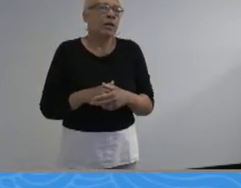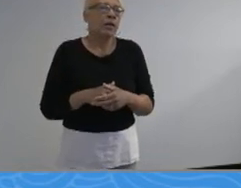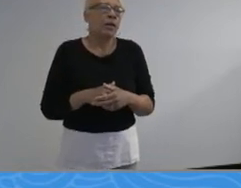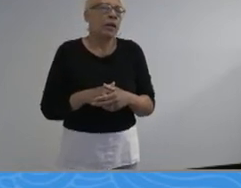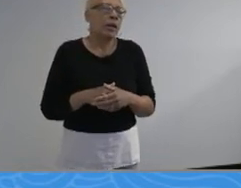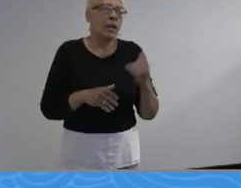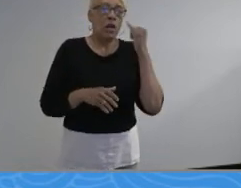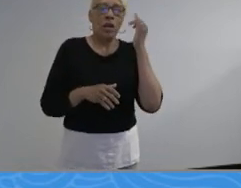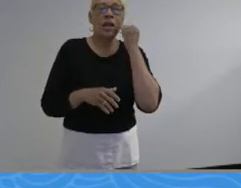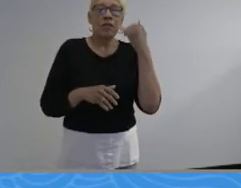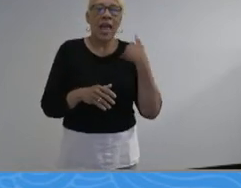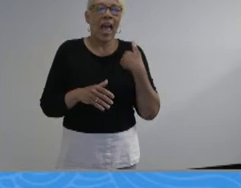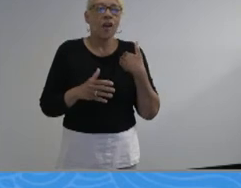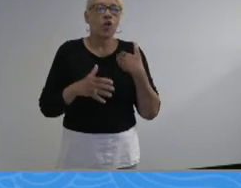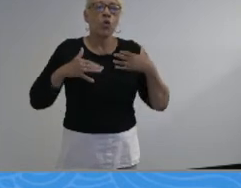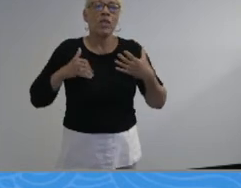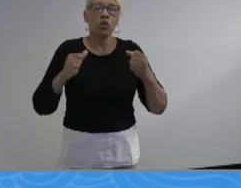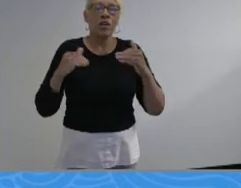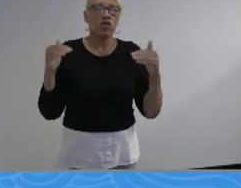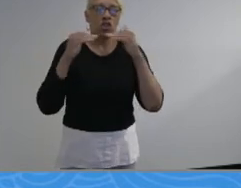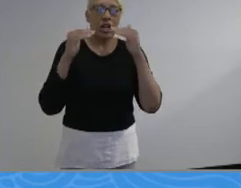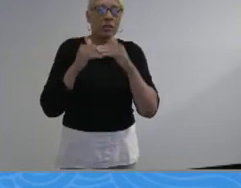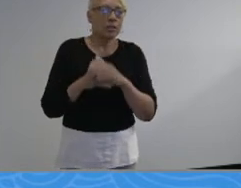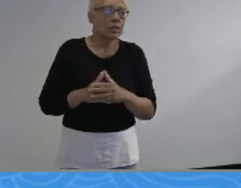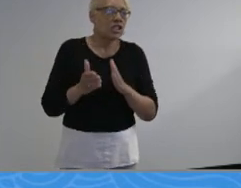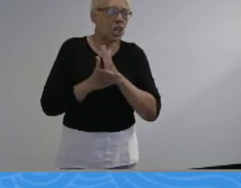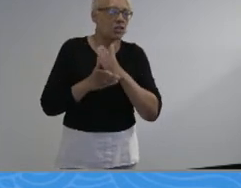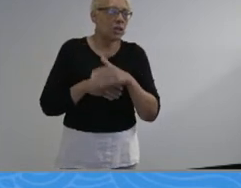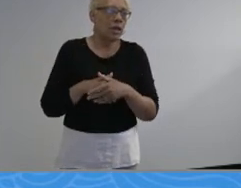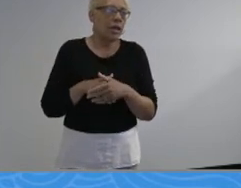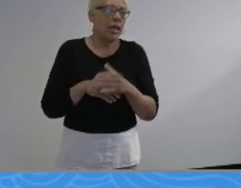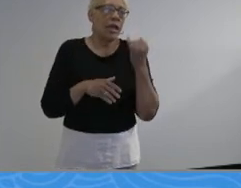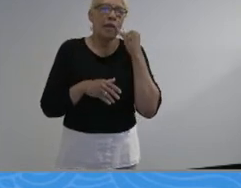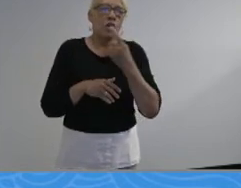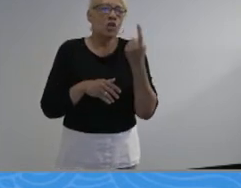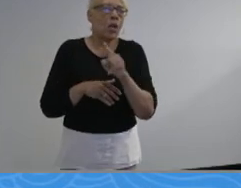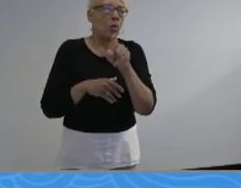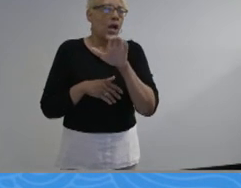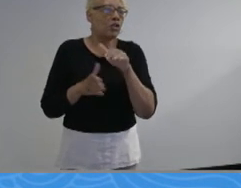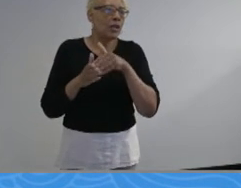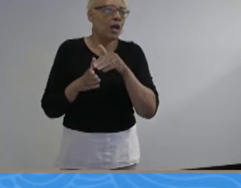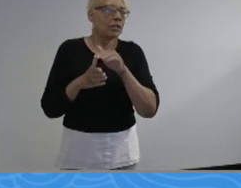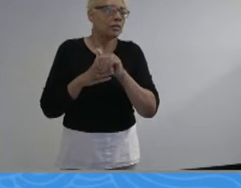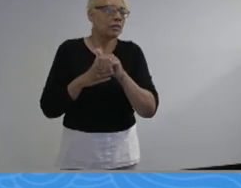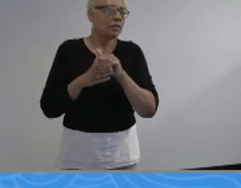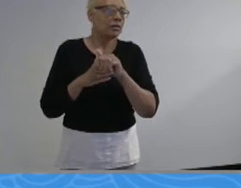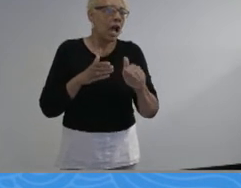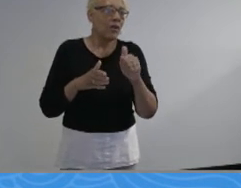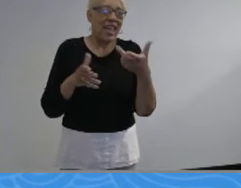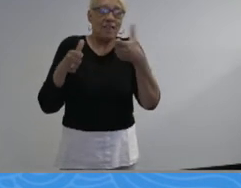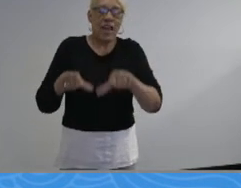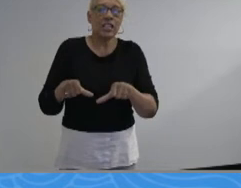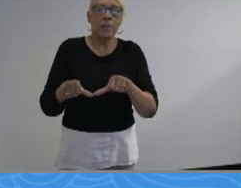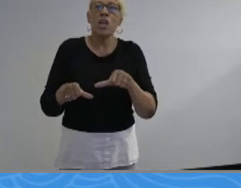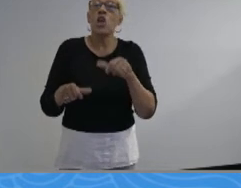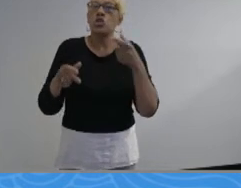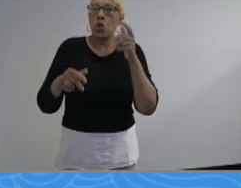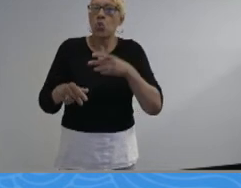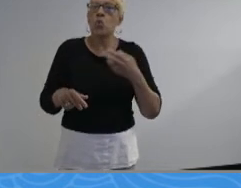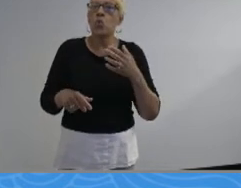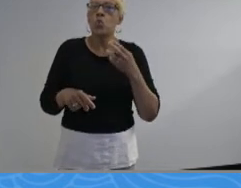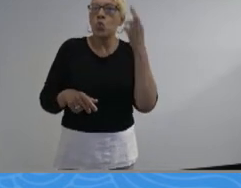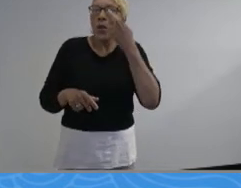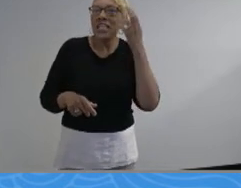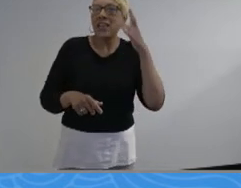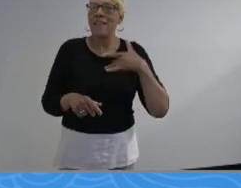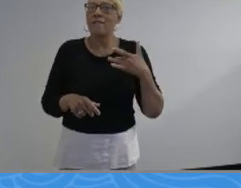the LCAP. But if it's in the LCAP with only like a $100,000 investment for such a large district, there is reason to be skeptical that it's a